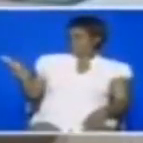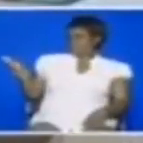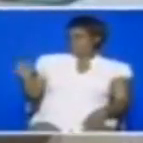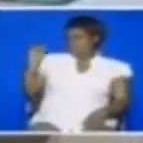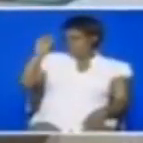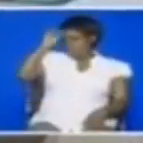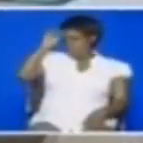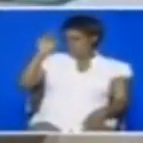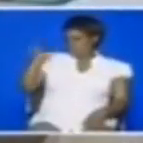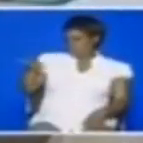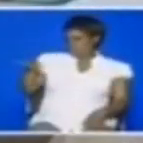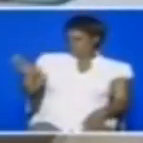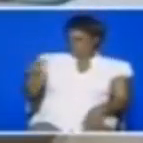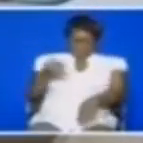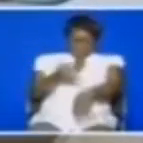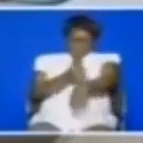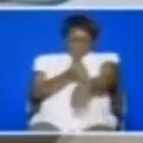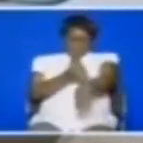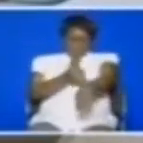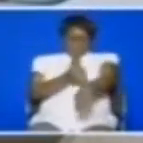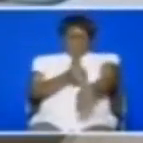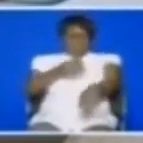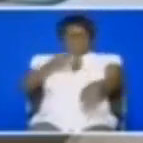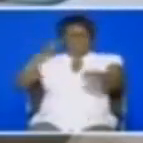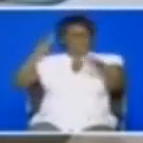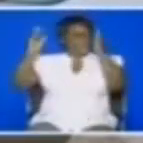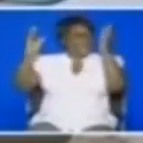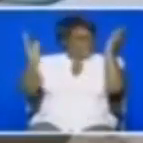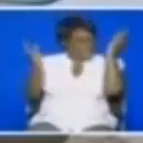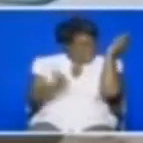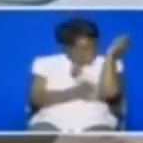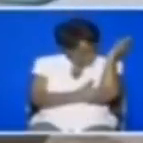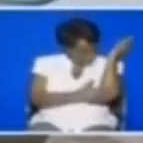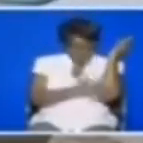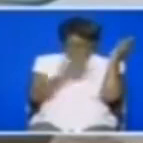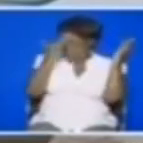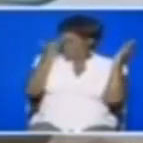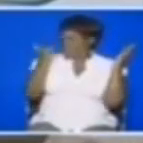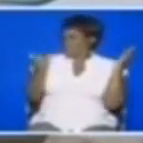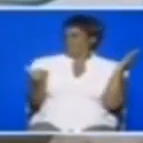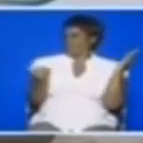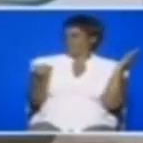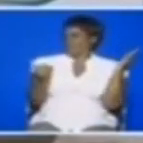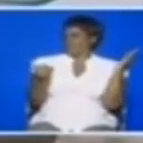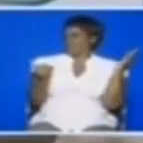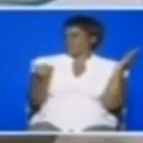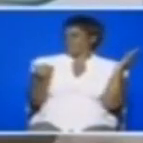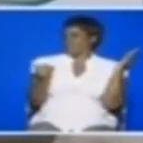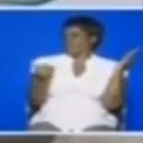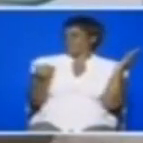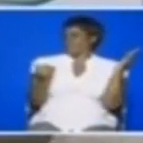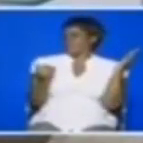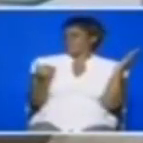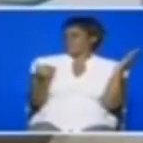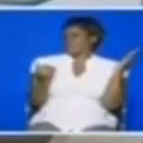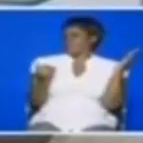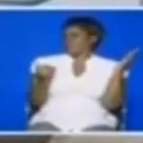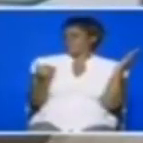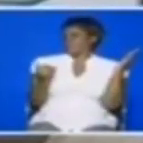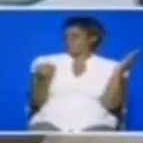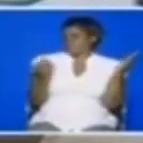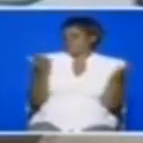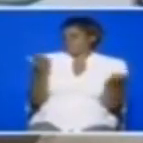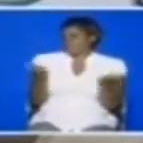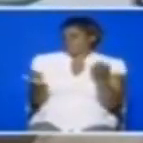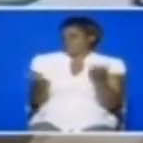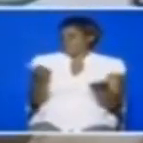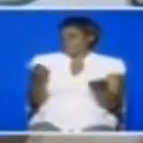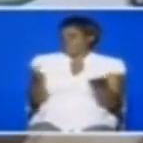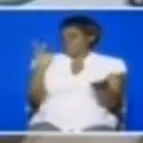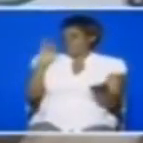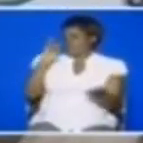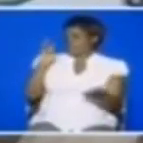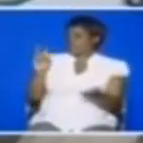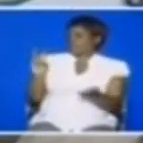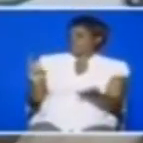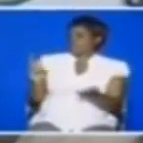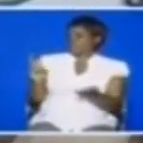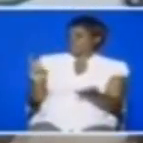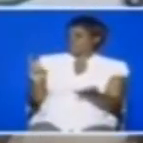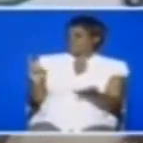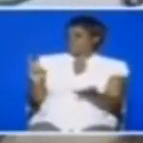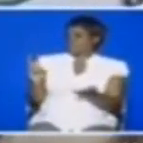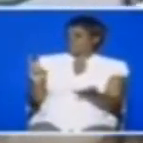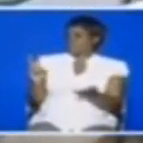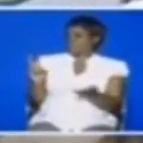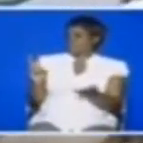Maoni yako kuhusu tattoos ni gani? Hiyo ni baya sana sababu. Hiyo ni vibaya sababu pengine tunaona kama